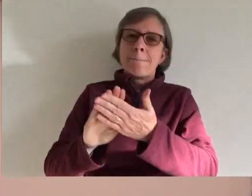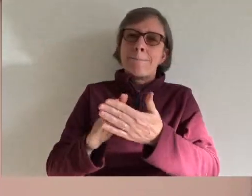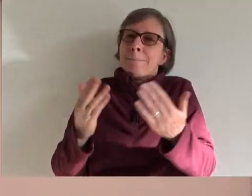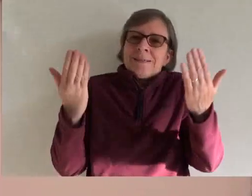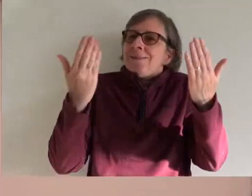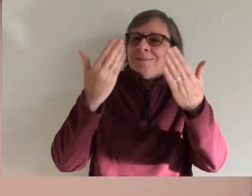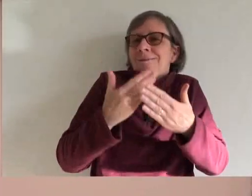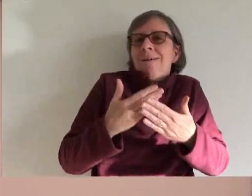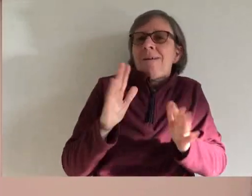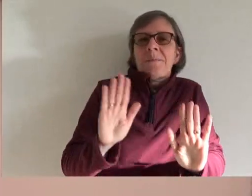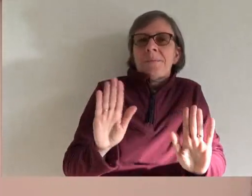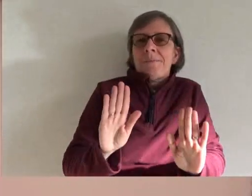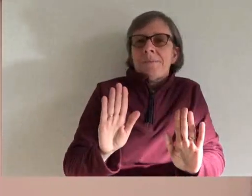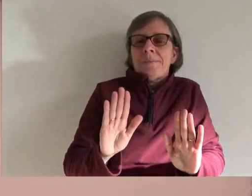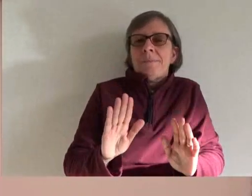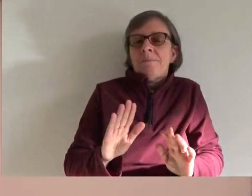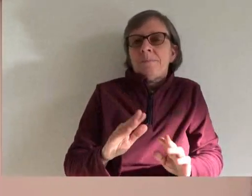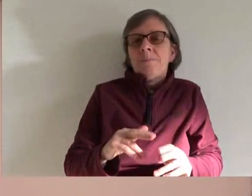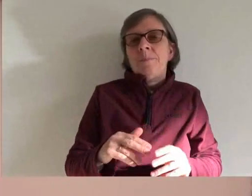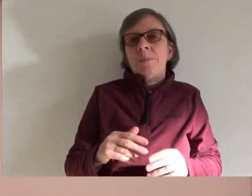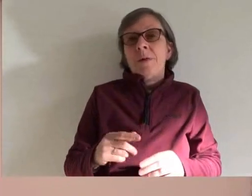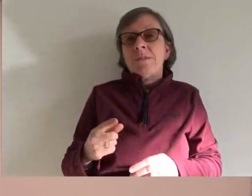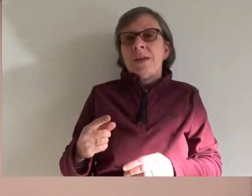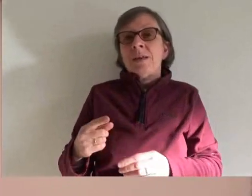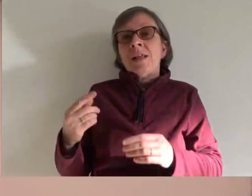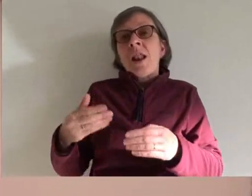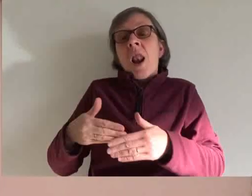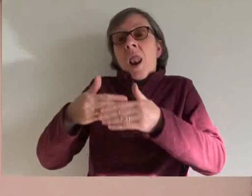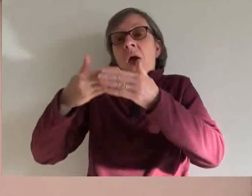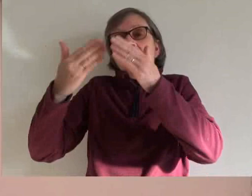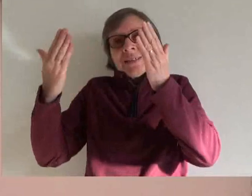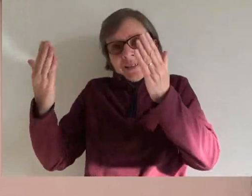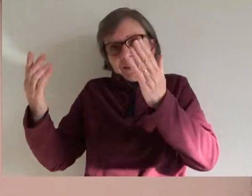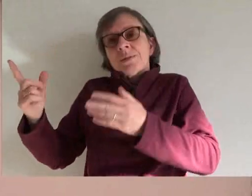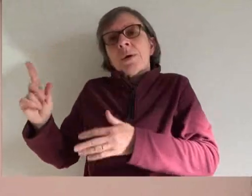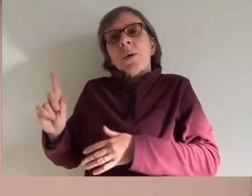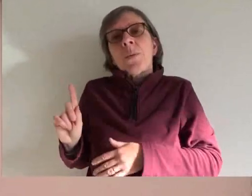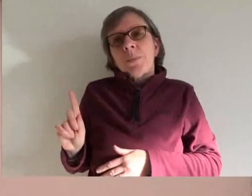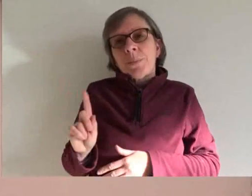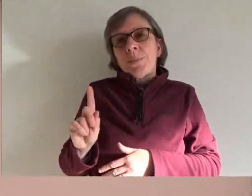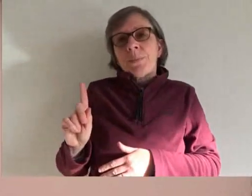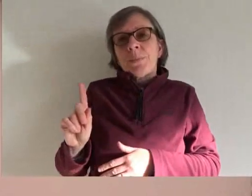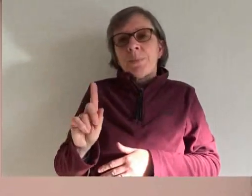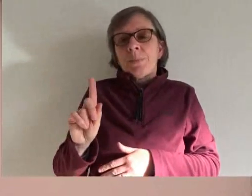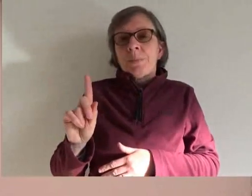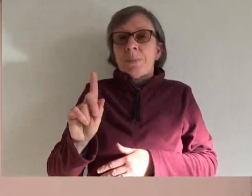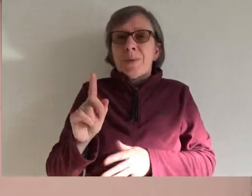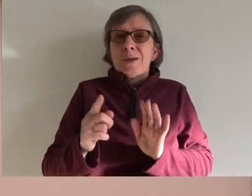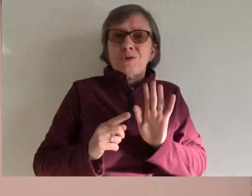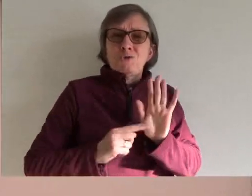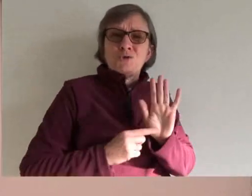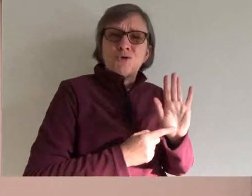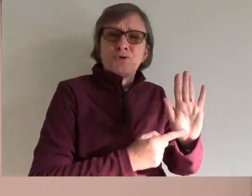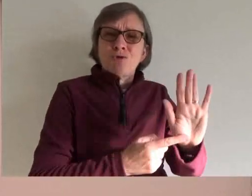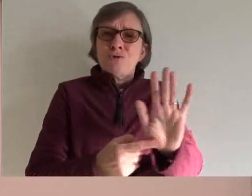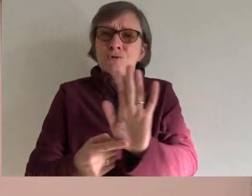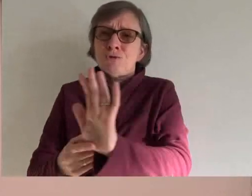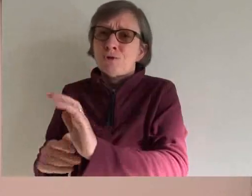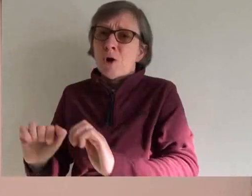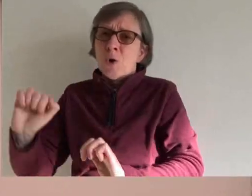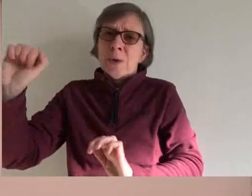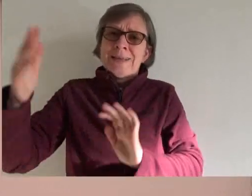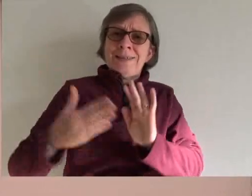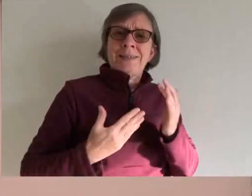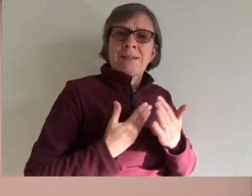darkness. And if we're walking in that light, still people will see the love of God in the way that we